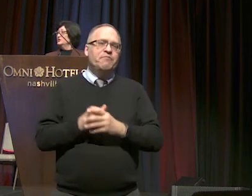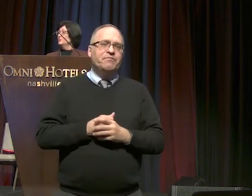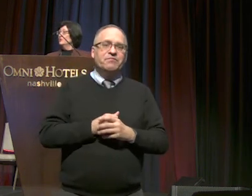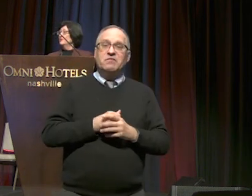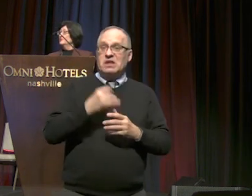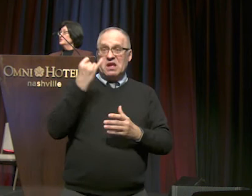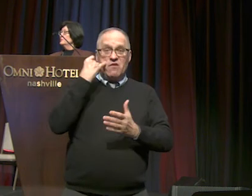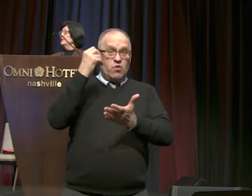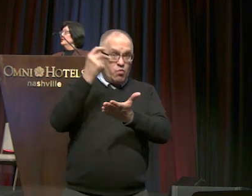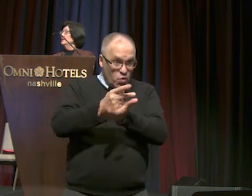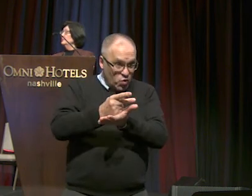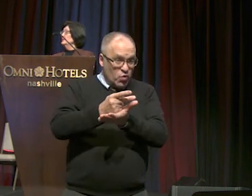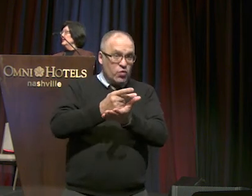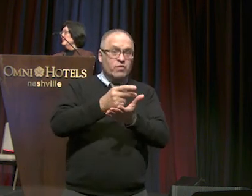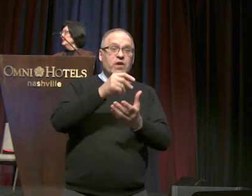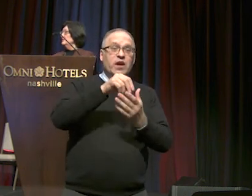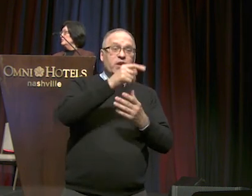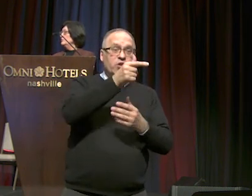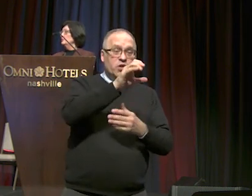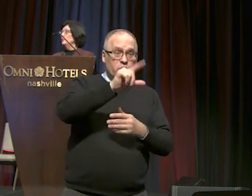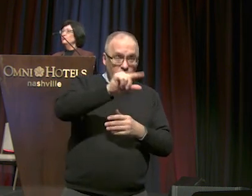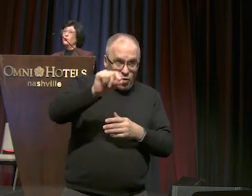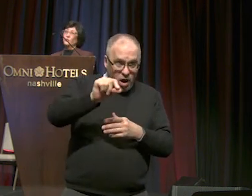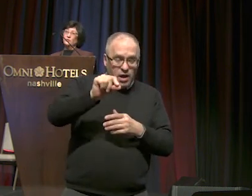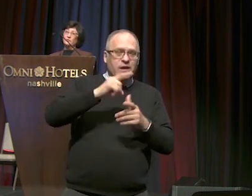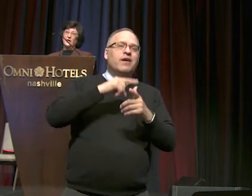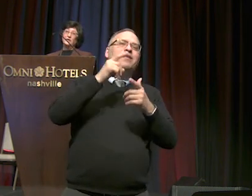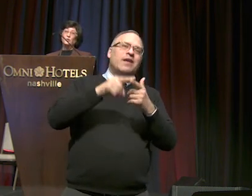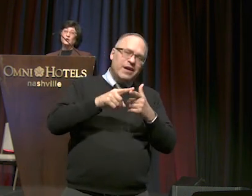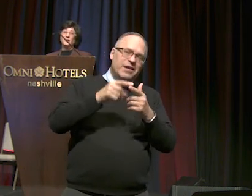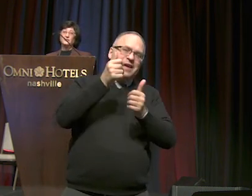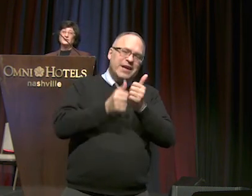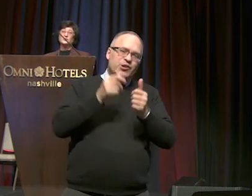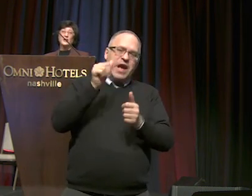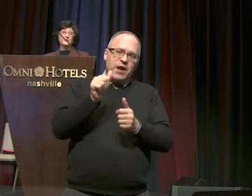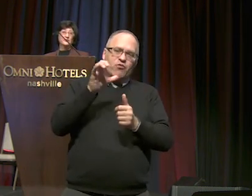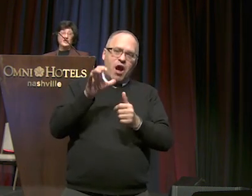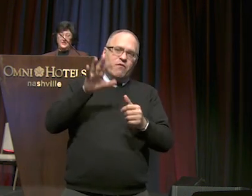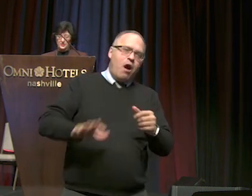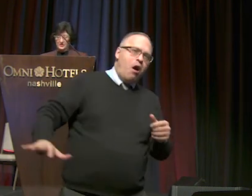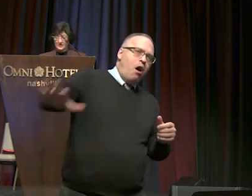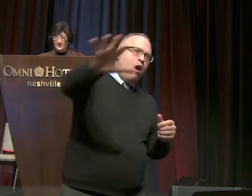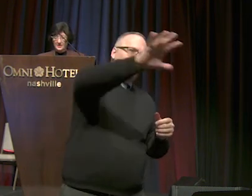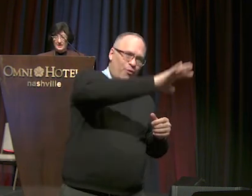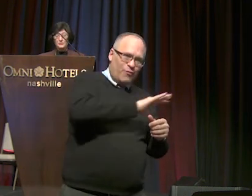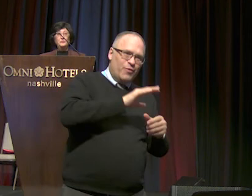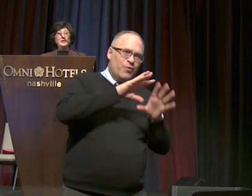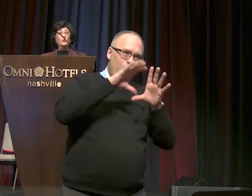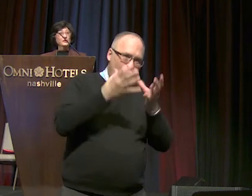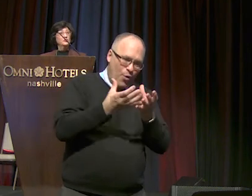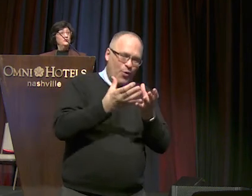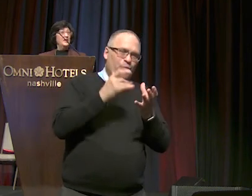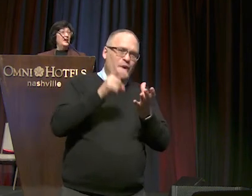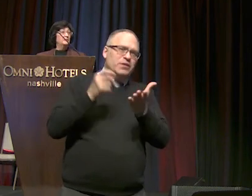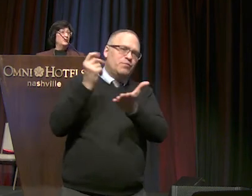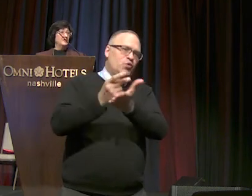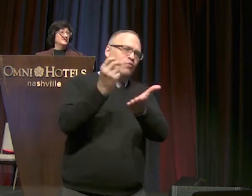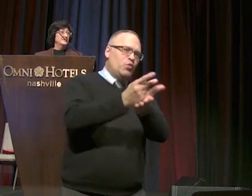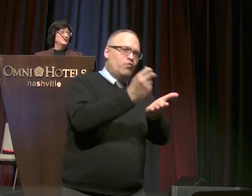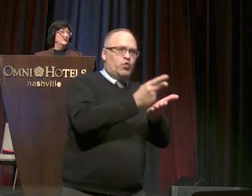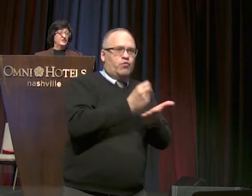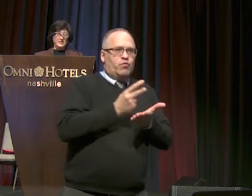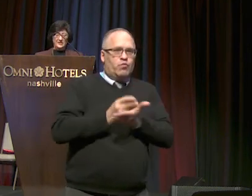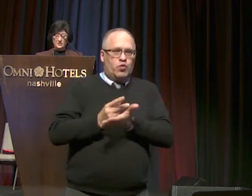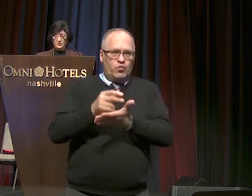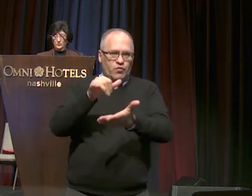approved at General Conference 20, it would then need to go forward for annual conference ratification and would be going through that